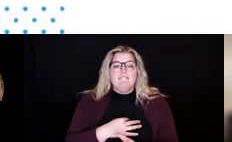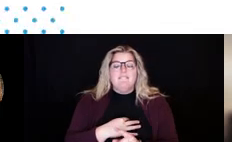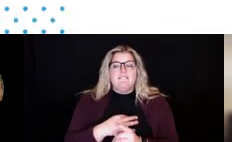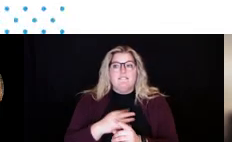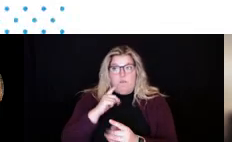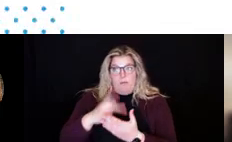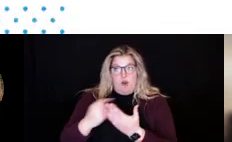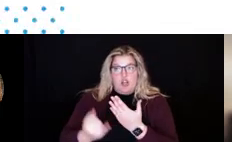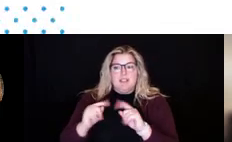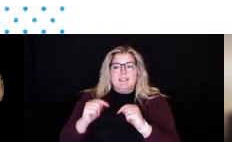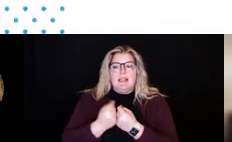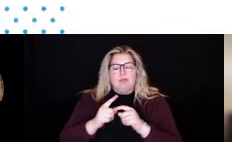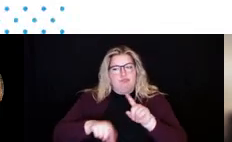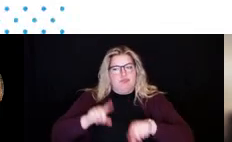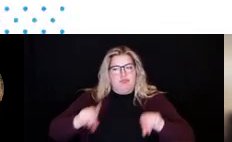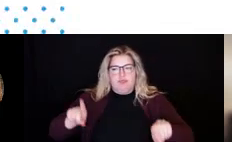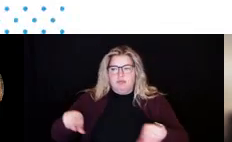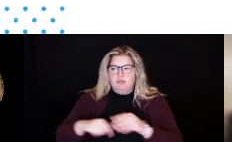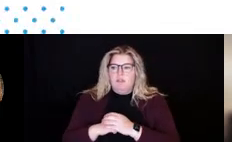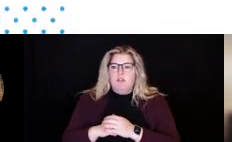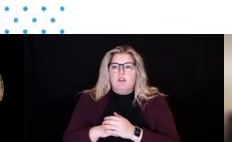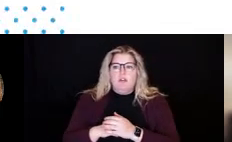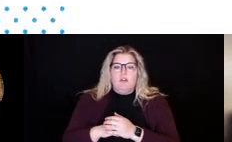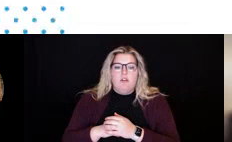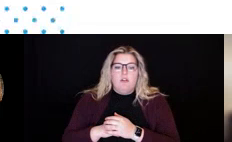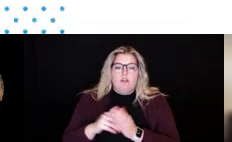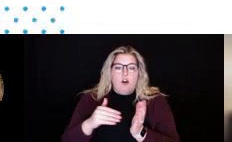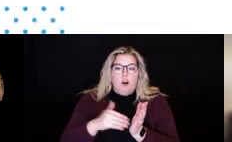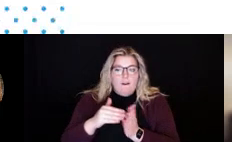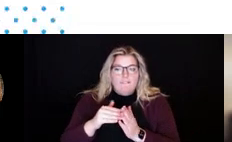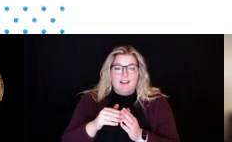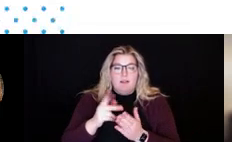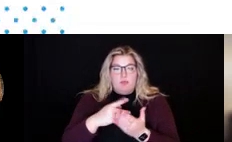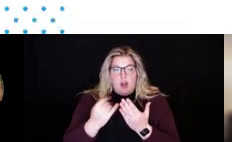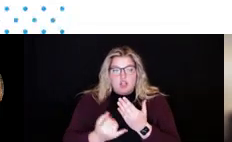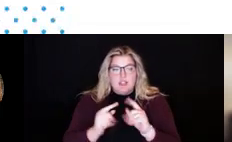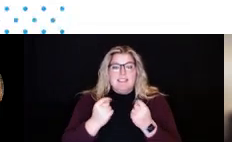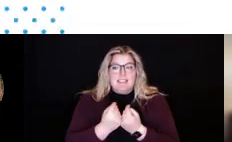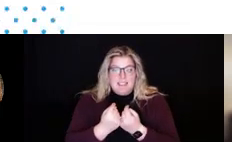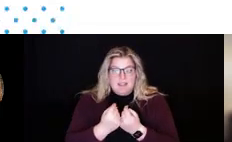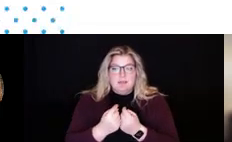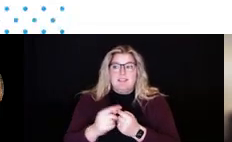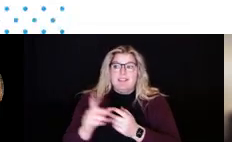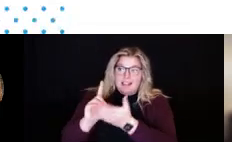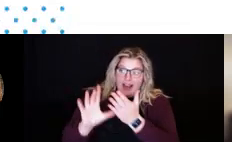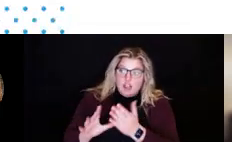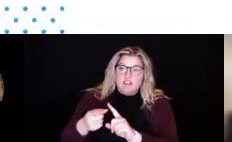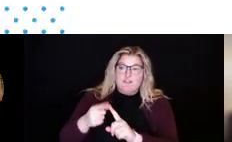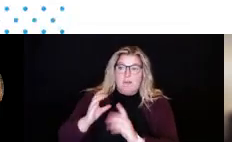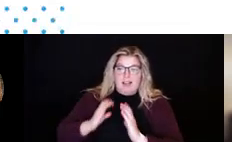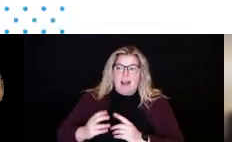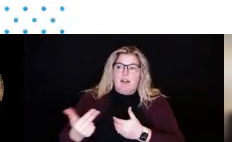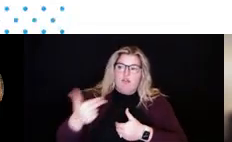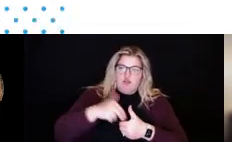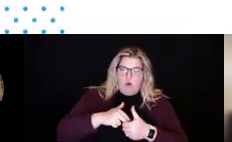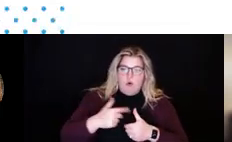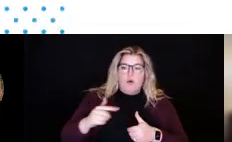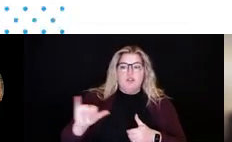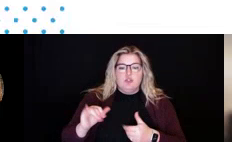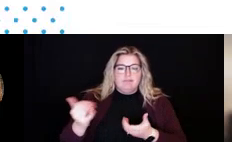teams, oftentimes even including designers and developers from our clients that are staffed alongside CapTech's